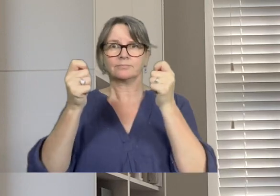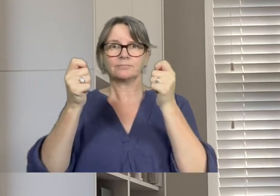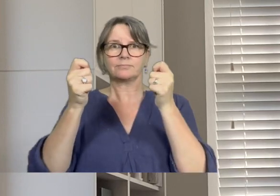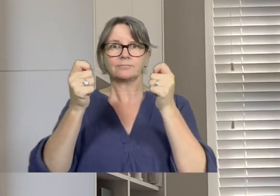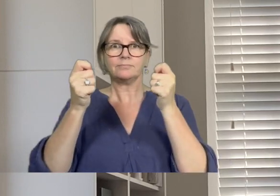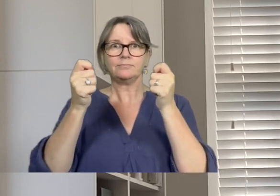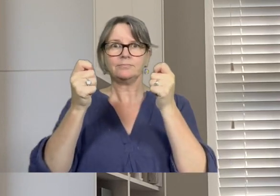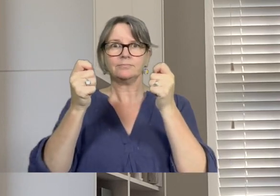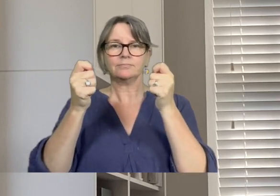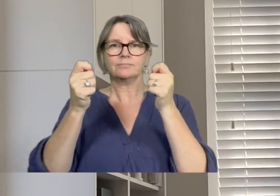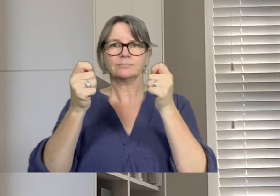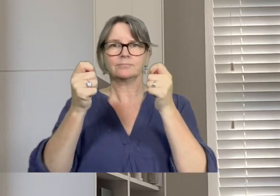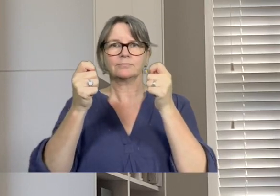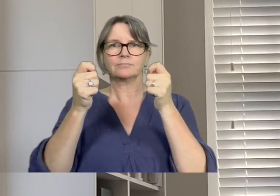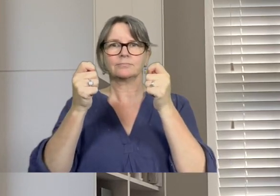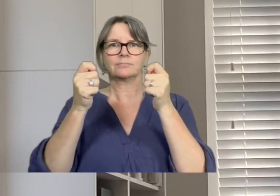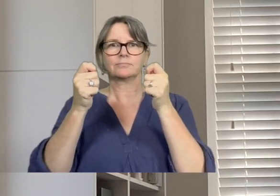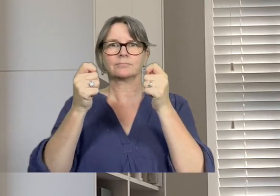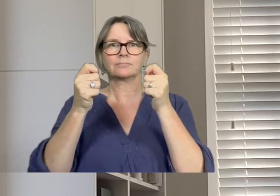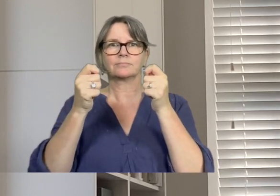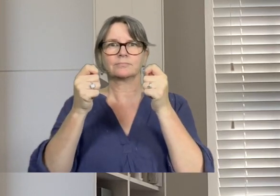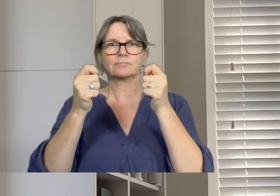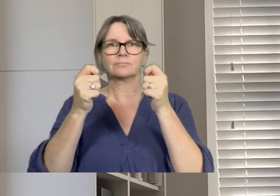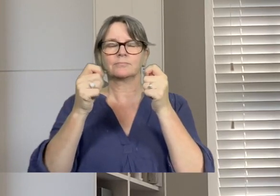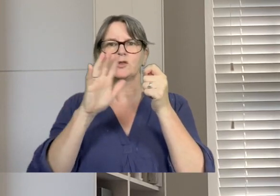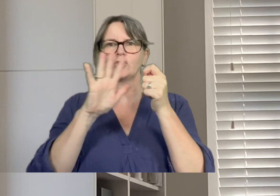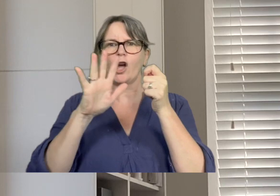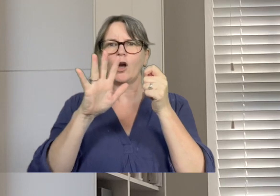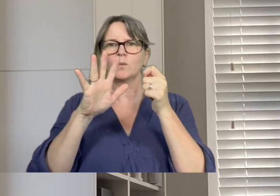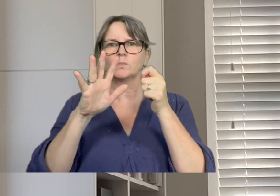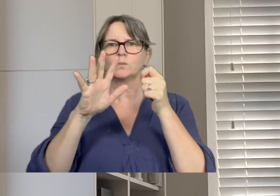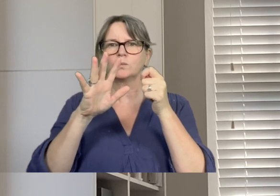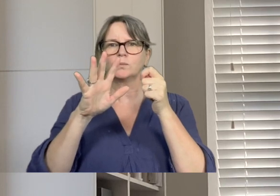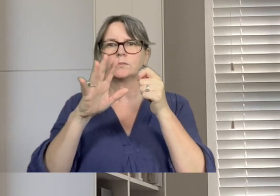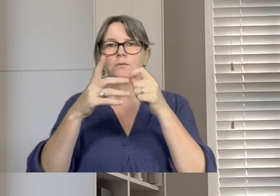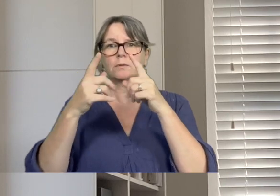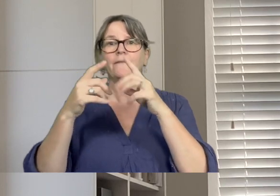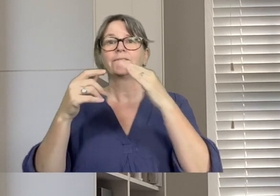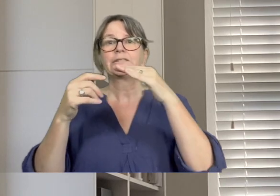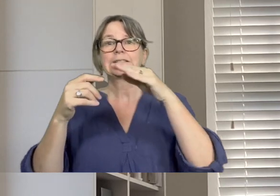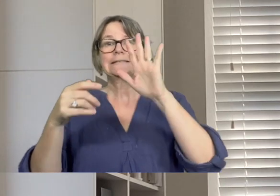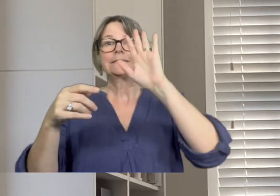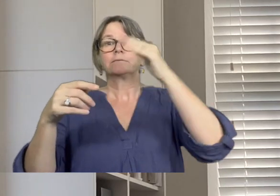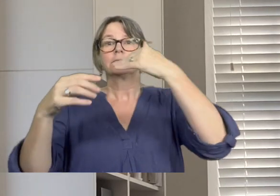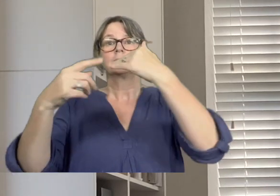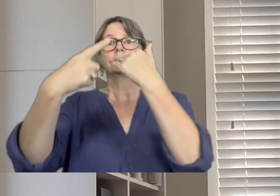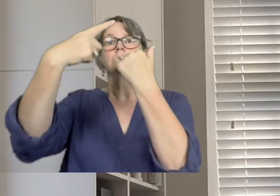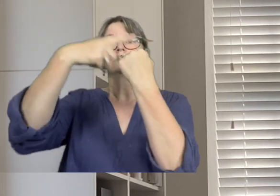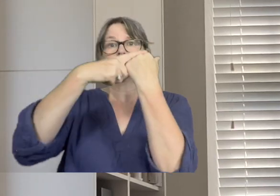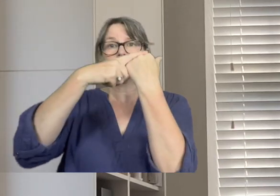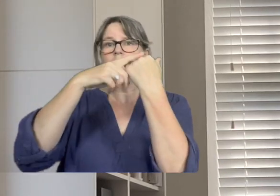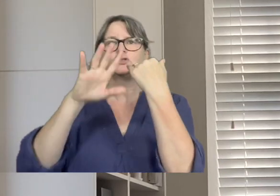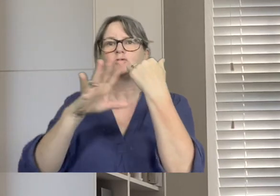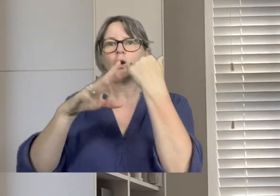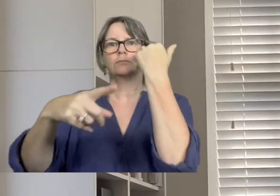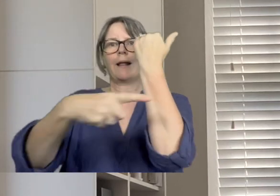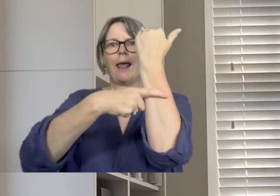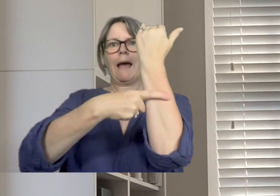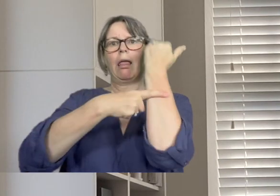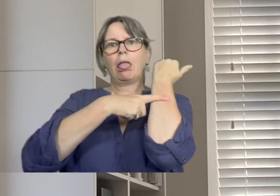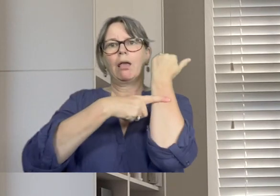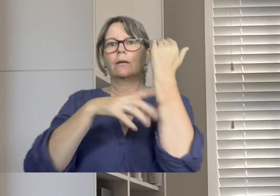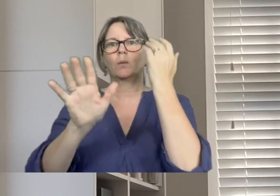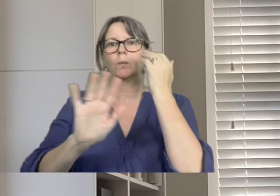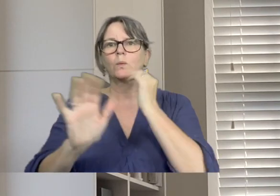heavy and anchored. And what we want with the working leg is the hip to stay anchored into the mat. Don't reach it up and away or hoik the leg up